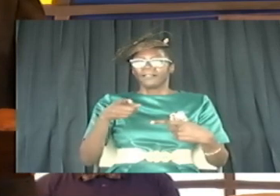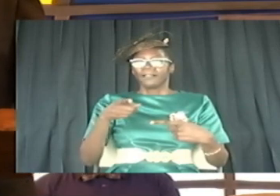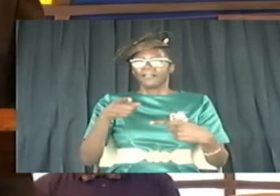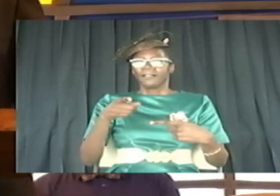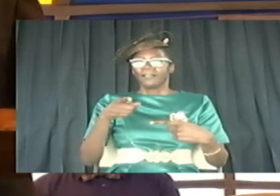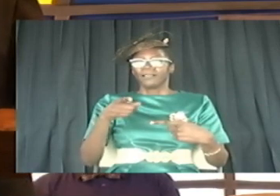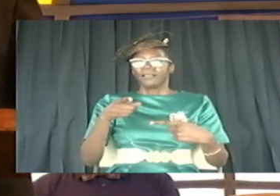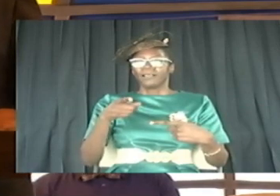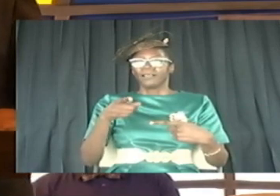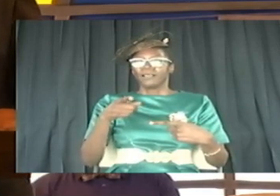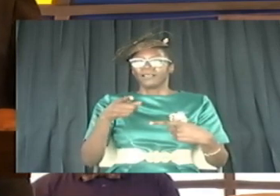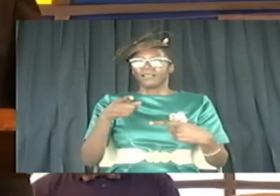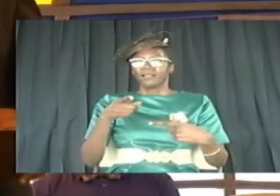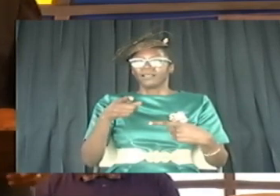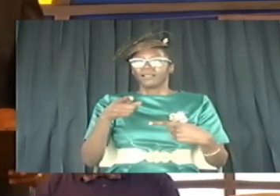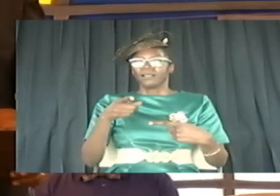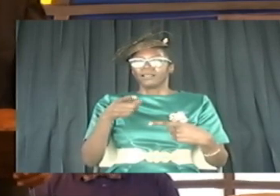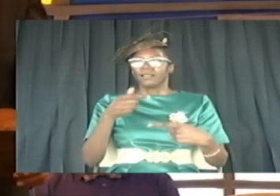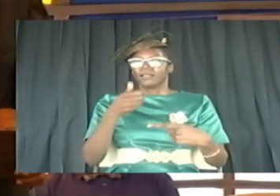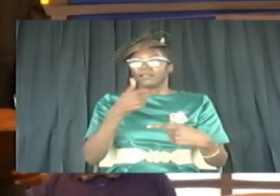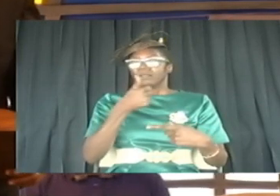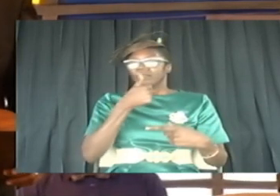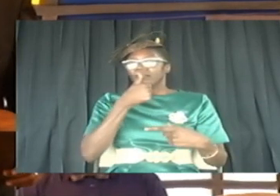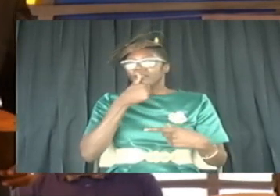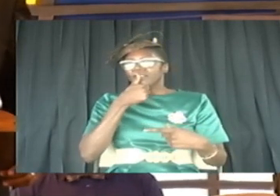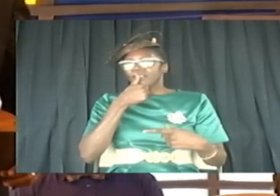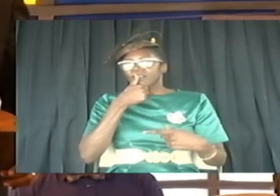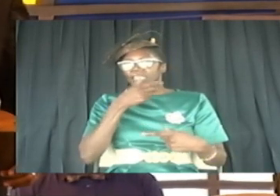you would dare to live the same way.